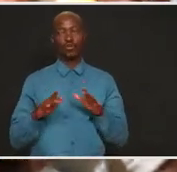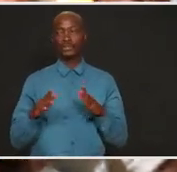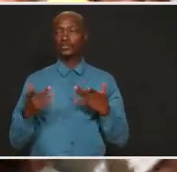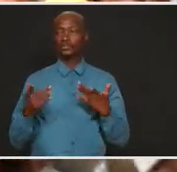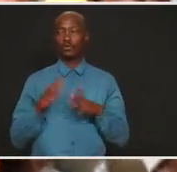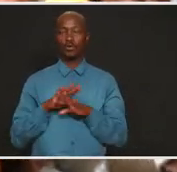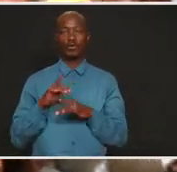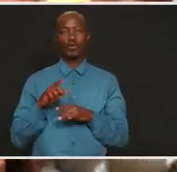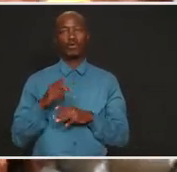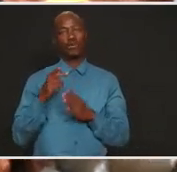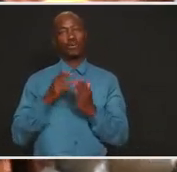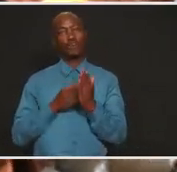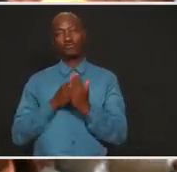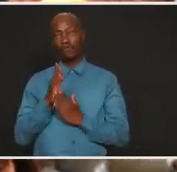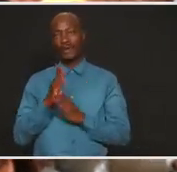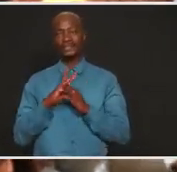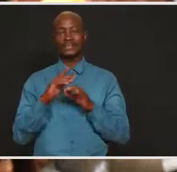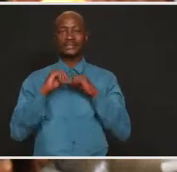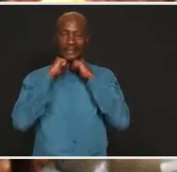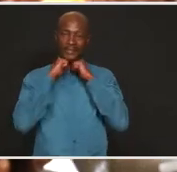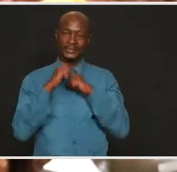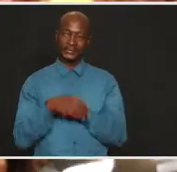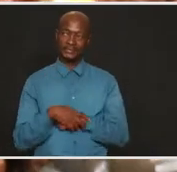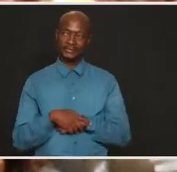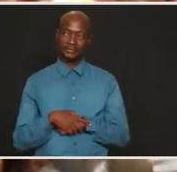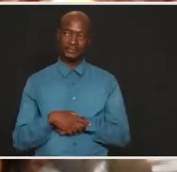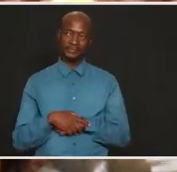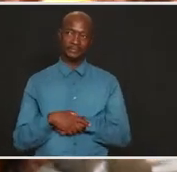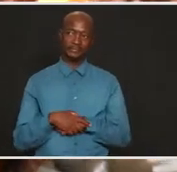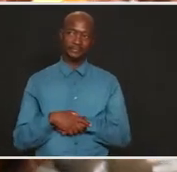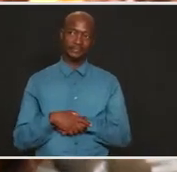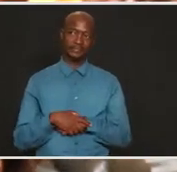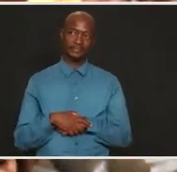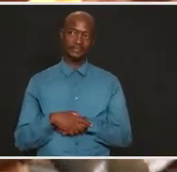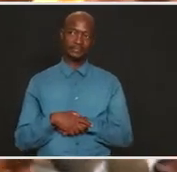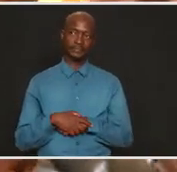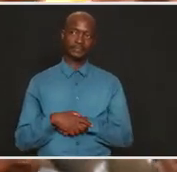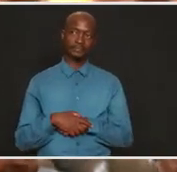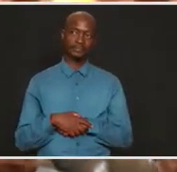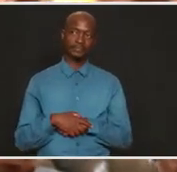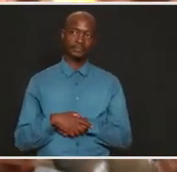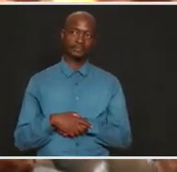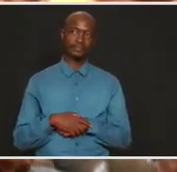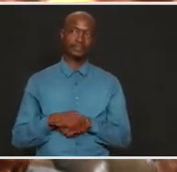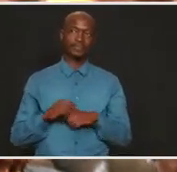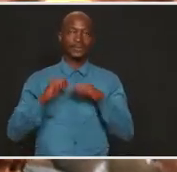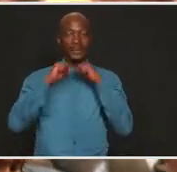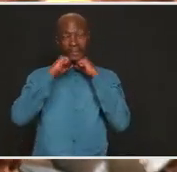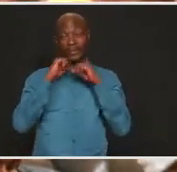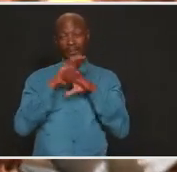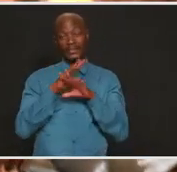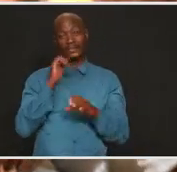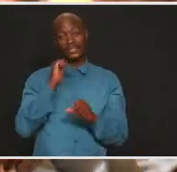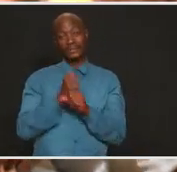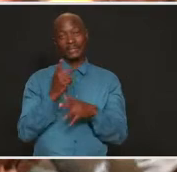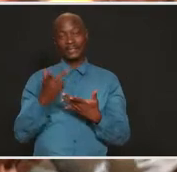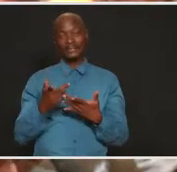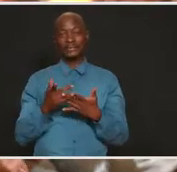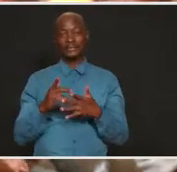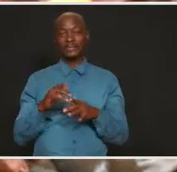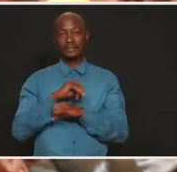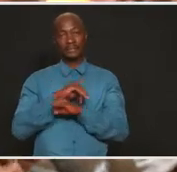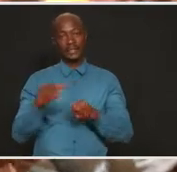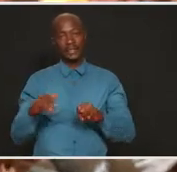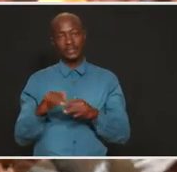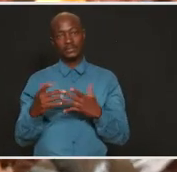persecution of righteous parents understandably however parents that cause harm to child's welfare